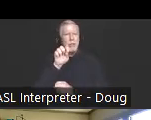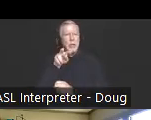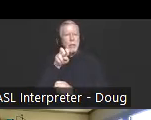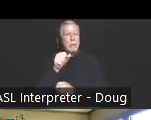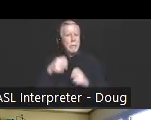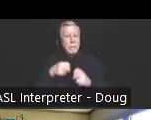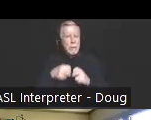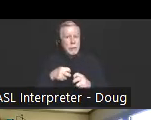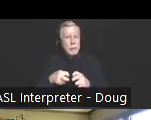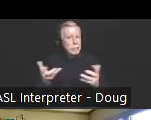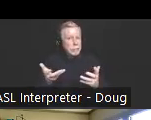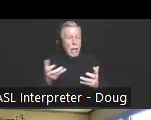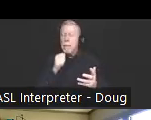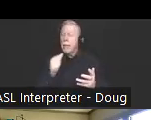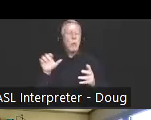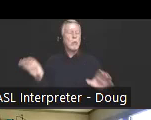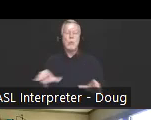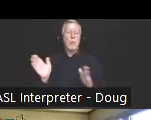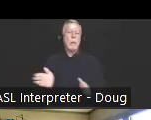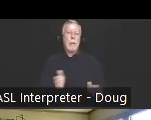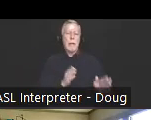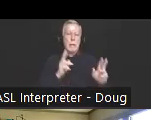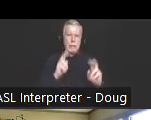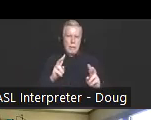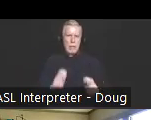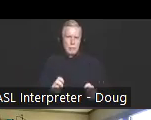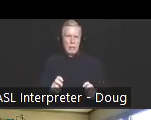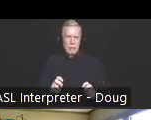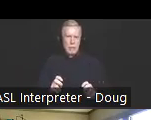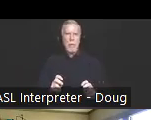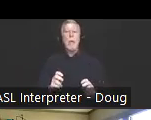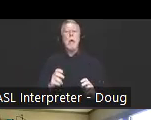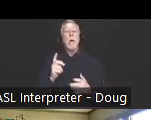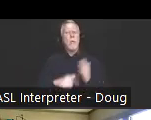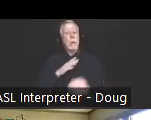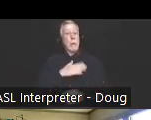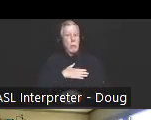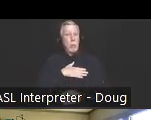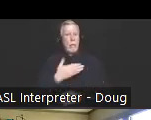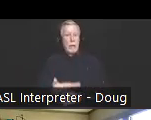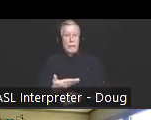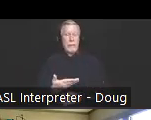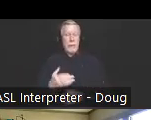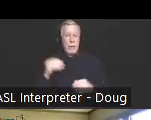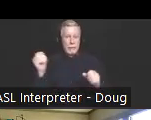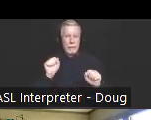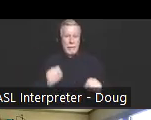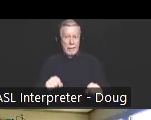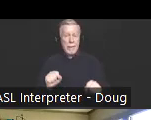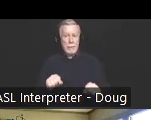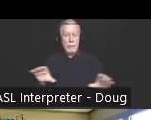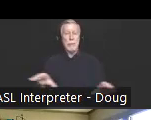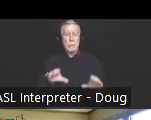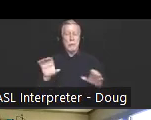of planning and assessment of where they are and what they're willing and able to do